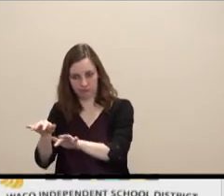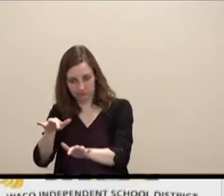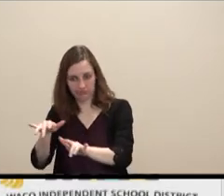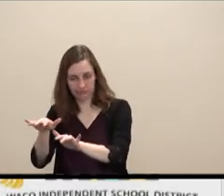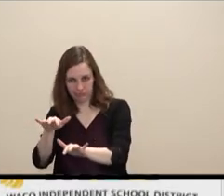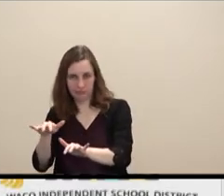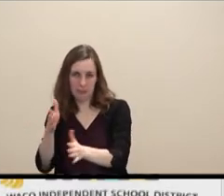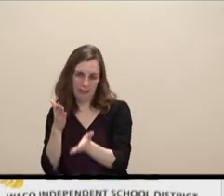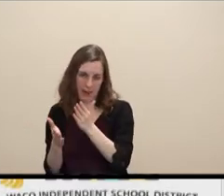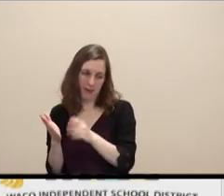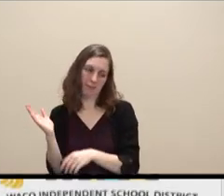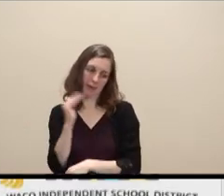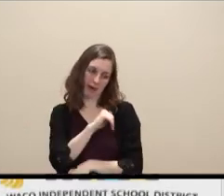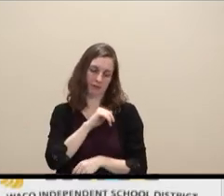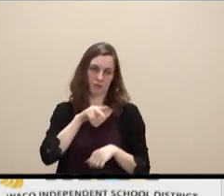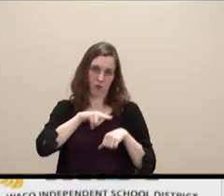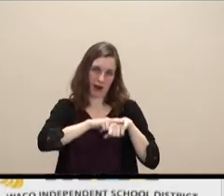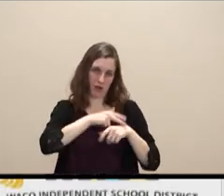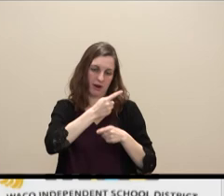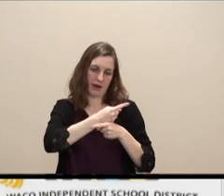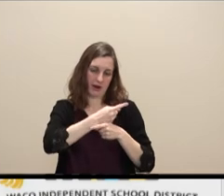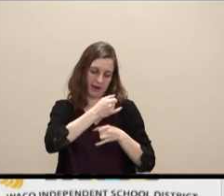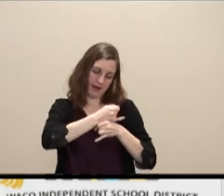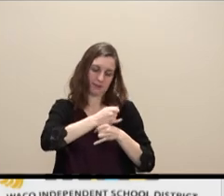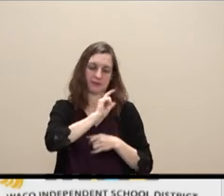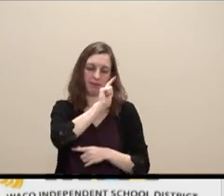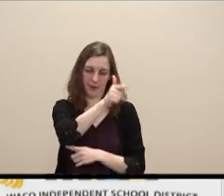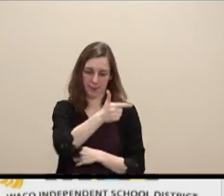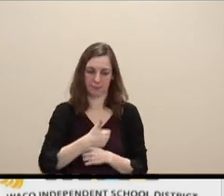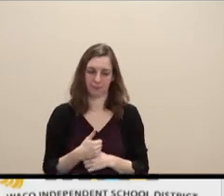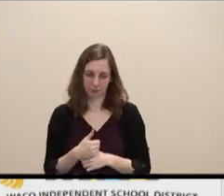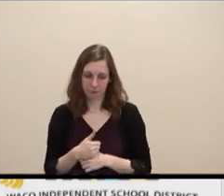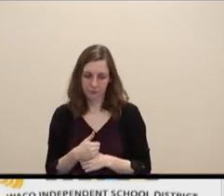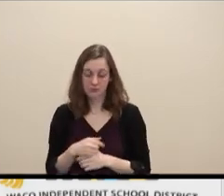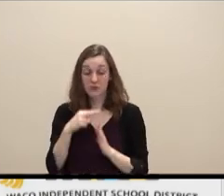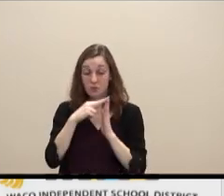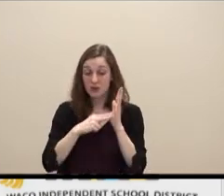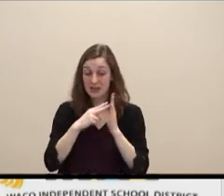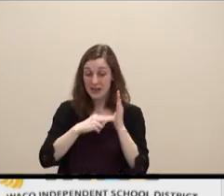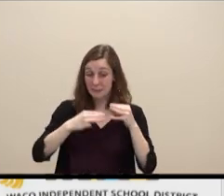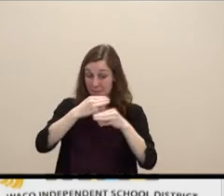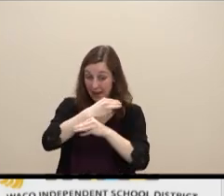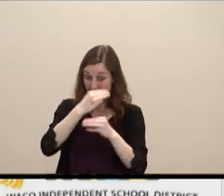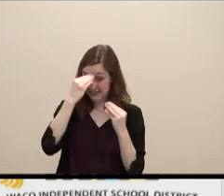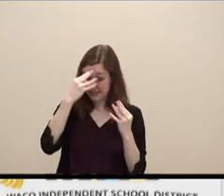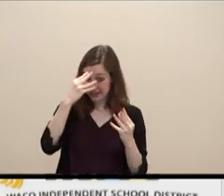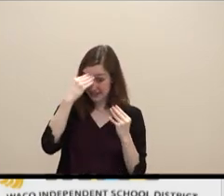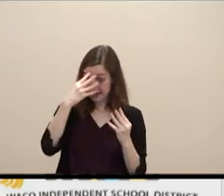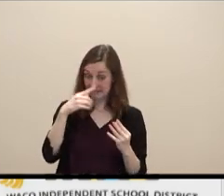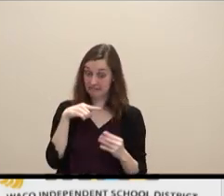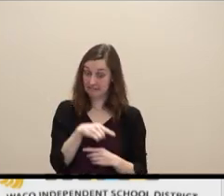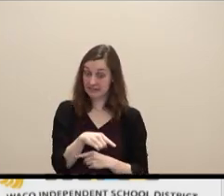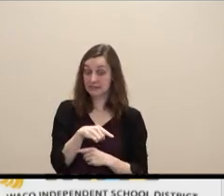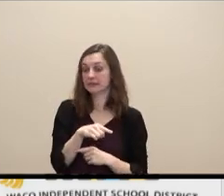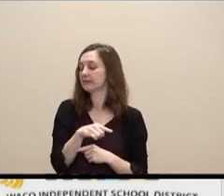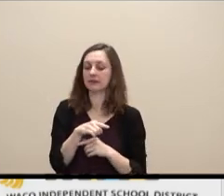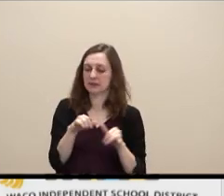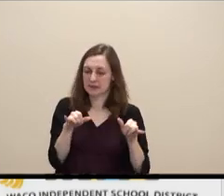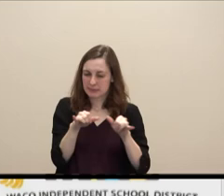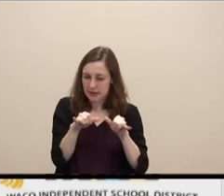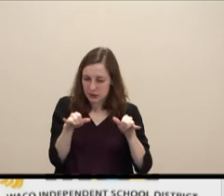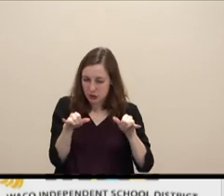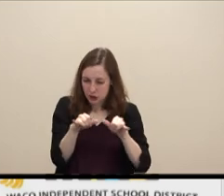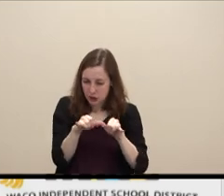Reading and math data, I'm going to share some renaissance with you using this data. Renaissance is a measure at high school of